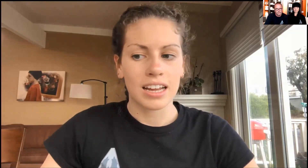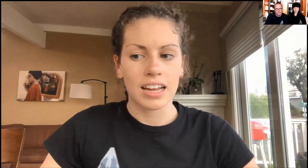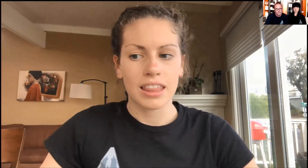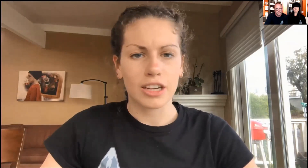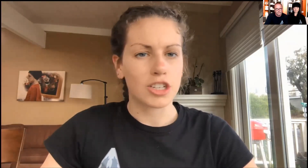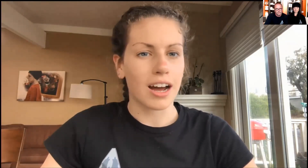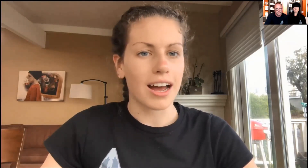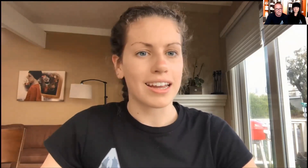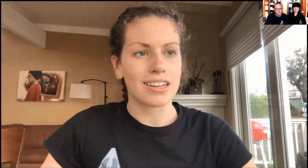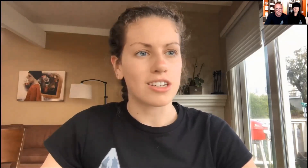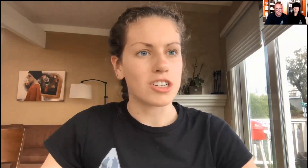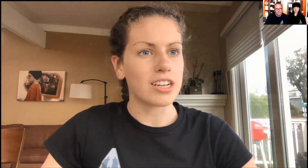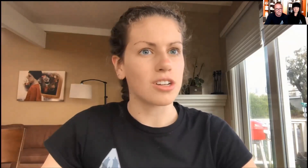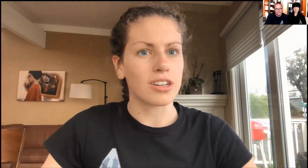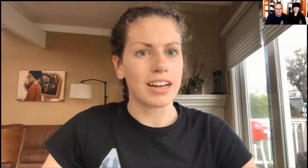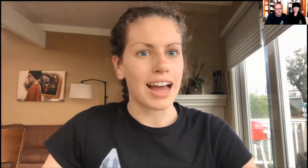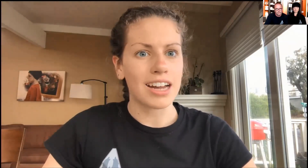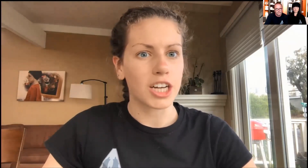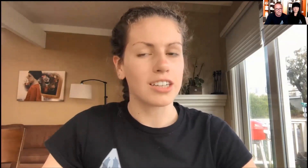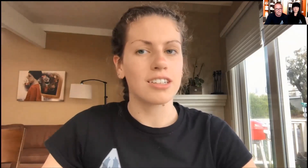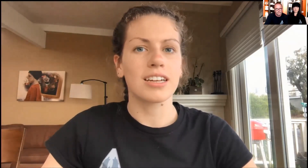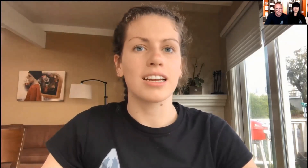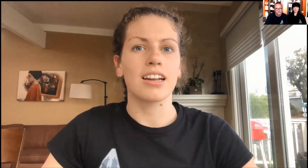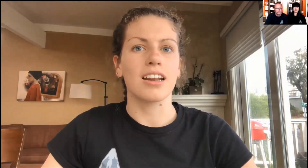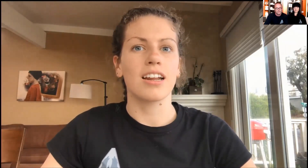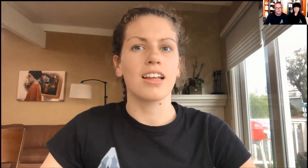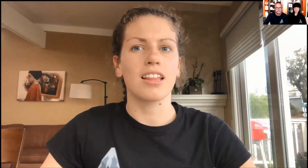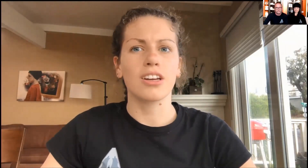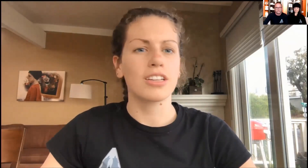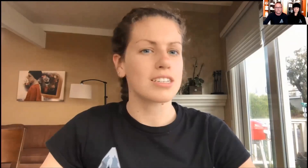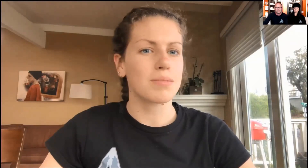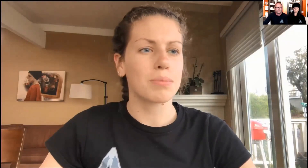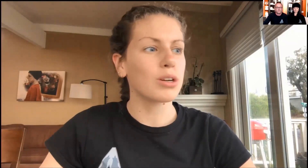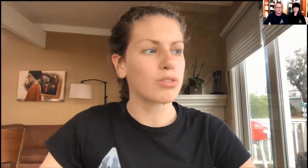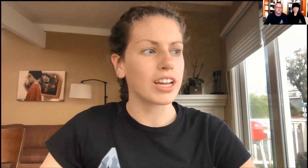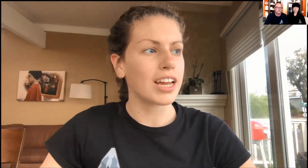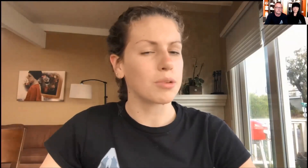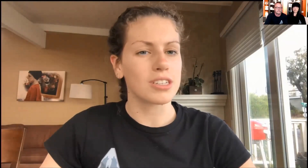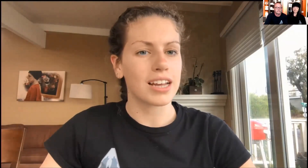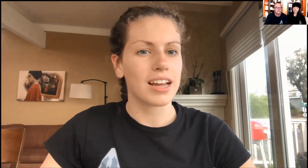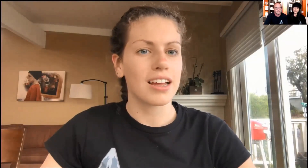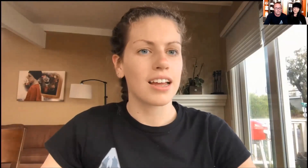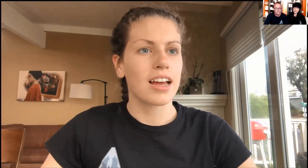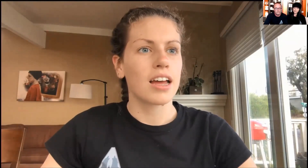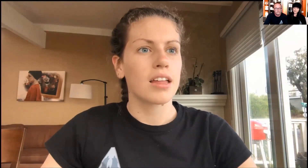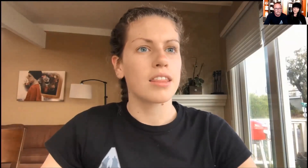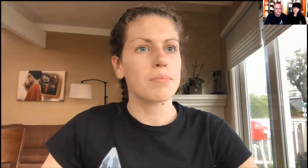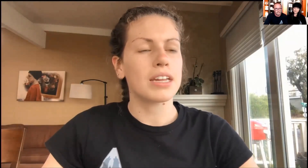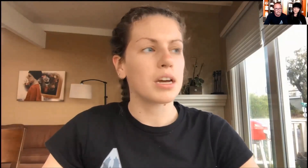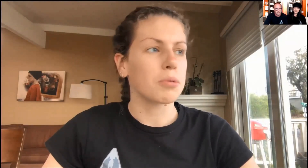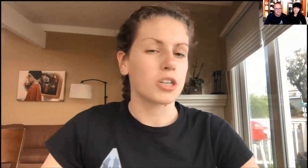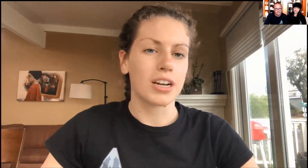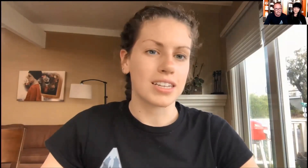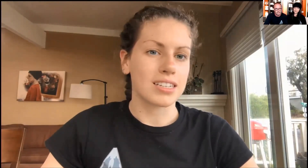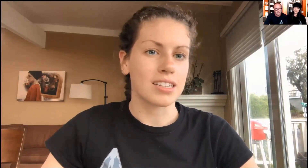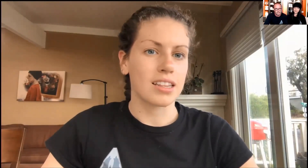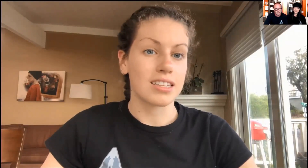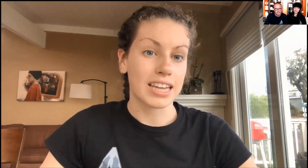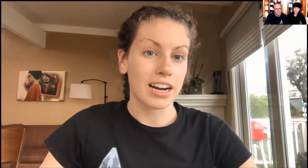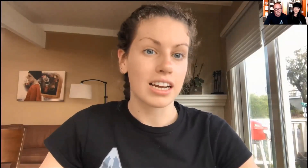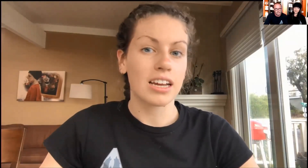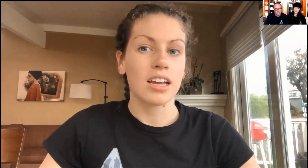They're shy and gentle and agile, and they're these beautiful beautiful animals that the media portrays